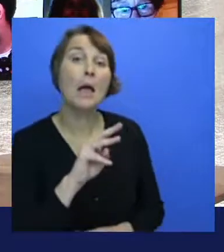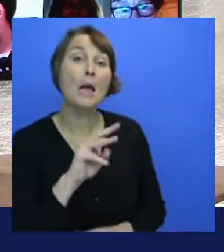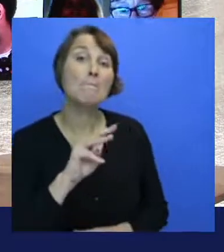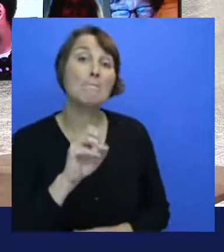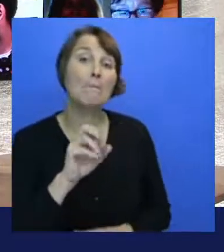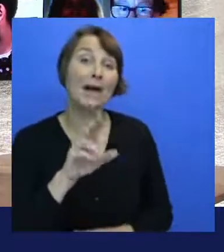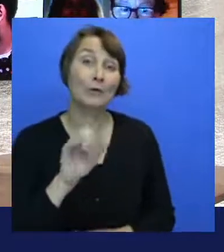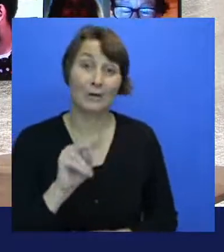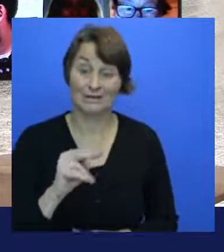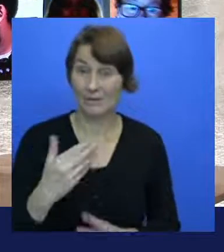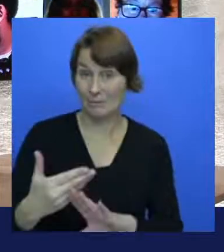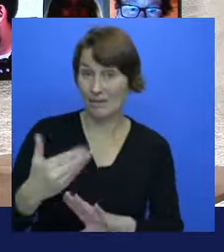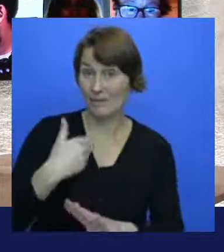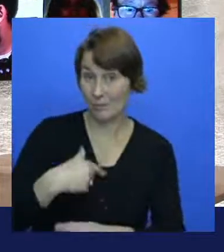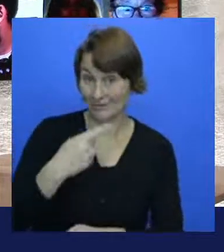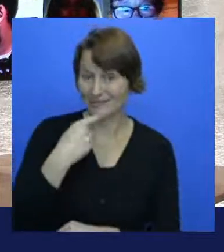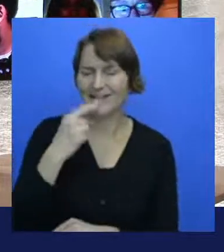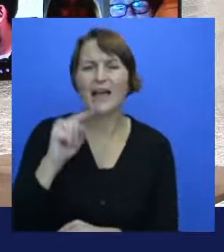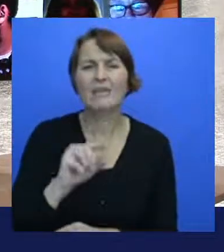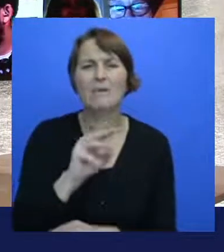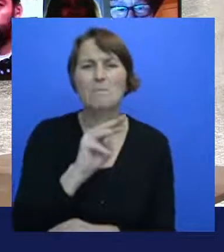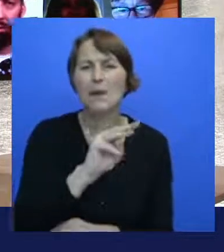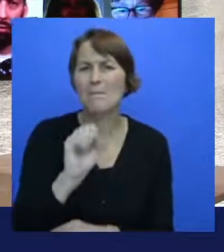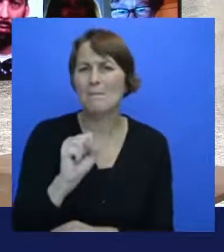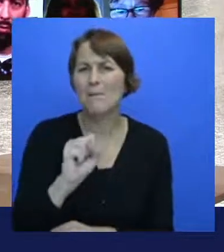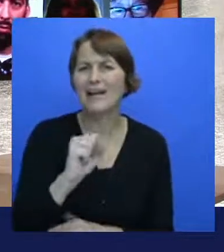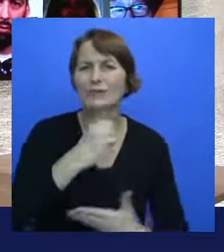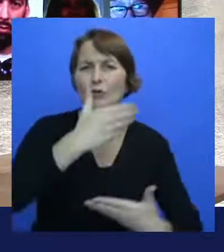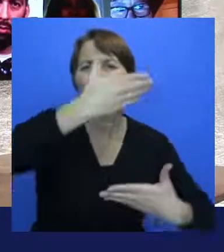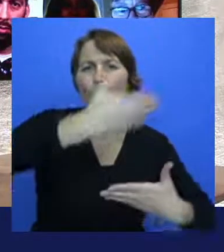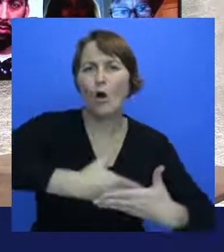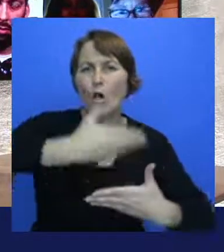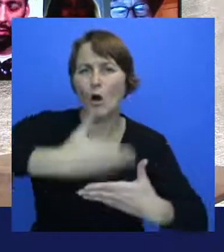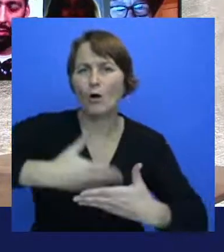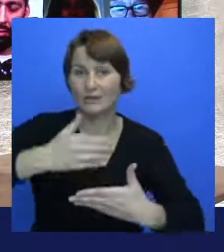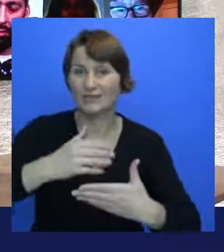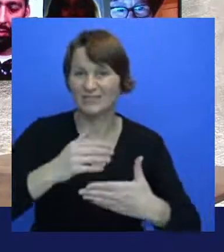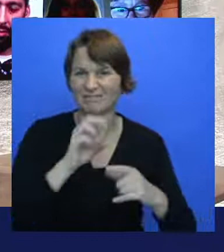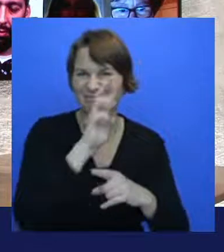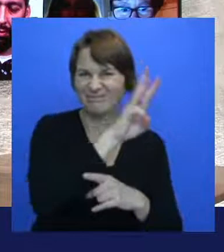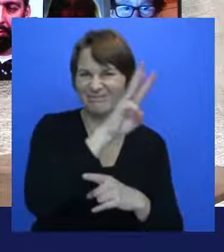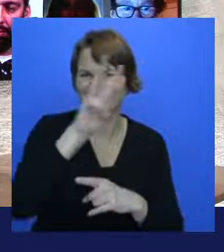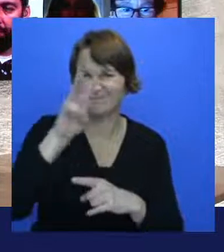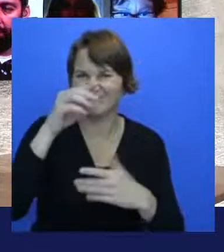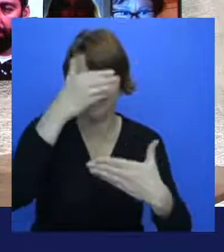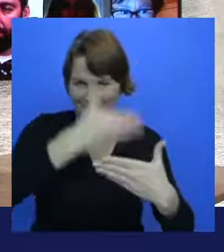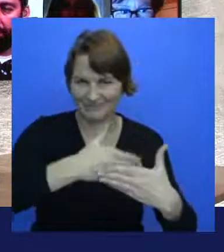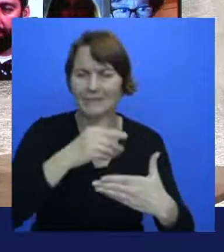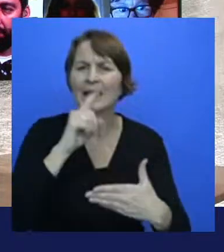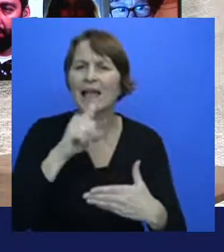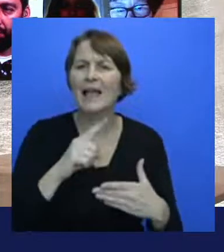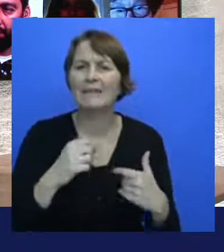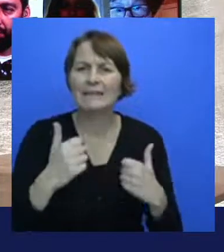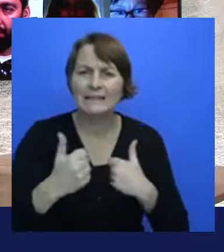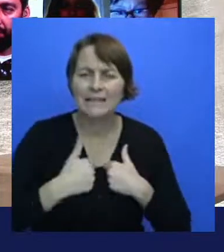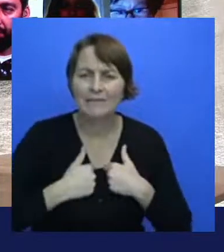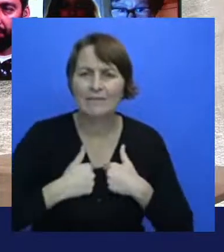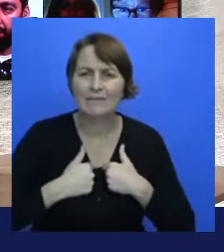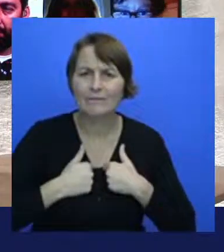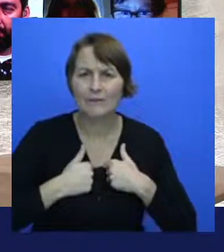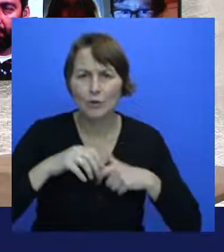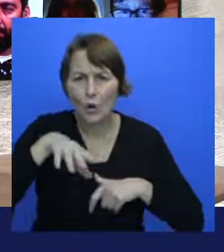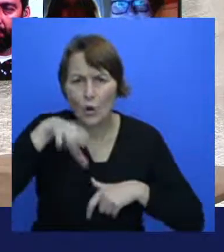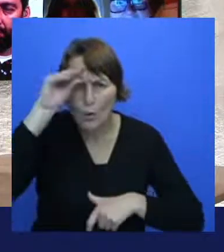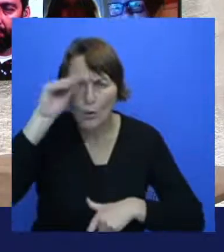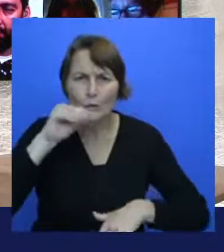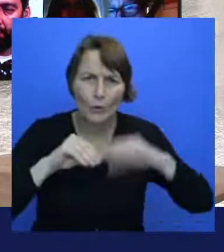on Microsoft Docs, you have all kind of exercises you can start with. And also on Microsoft Learn, you get actually also the